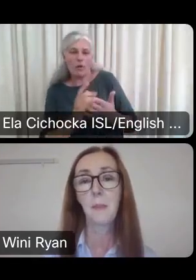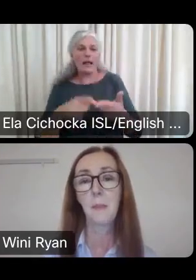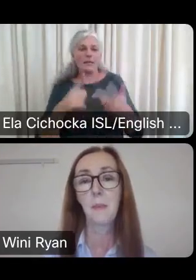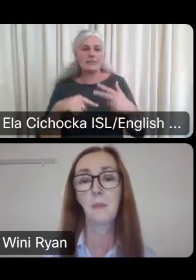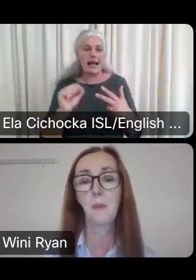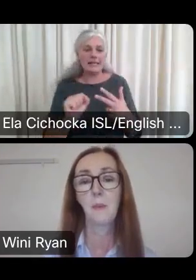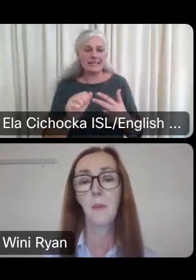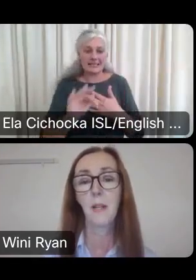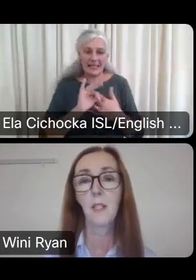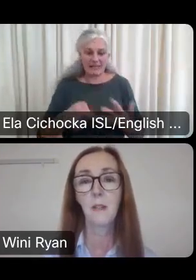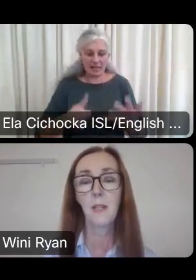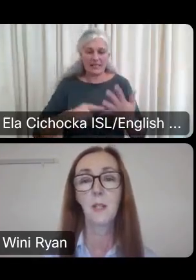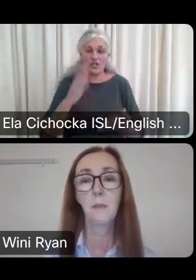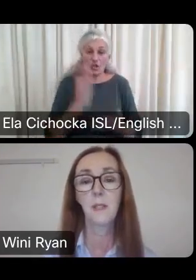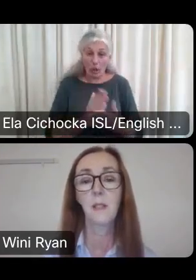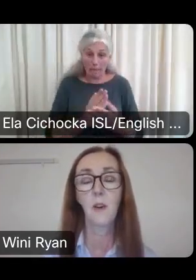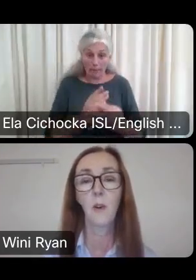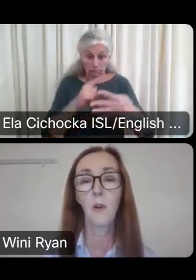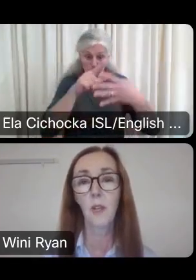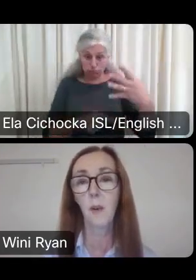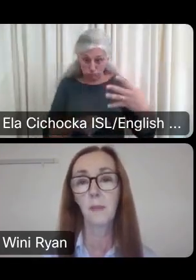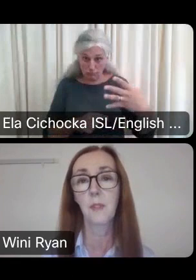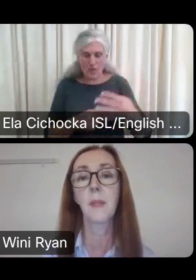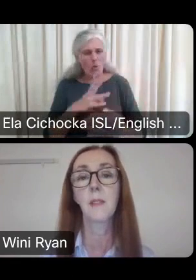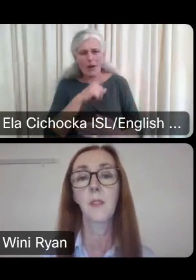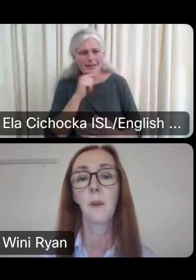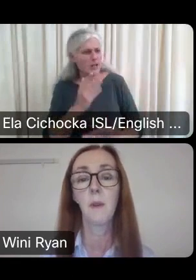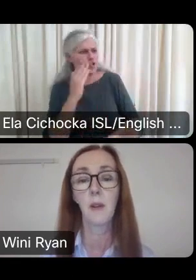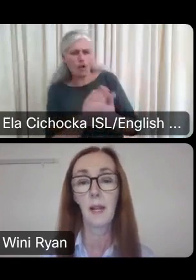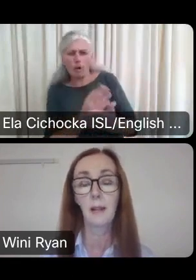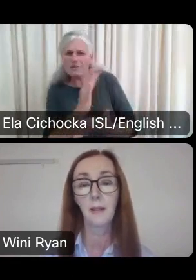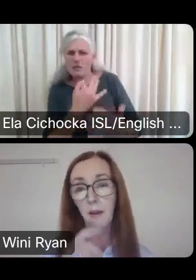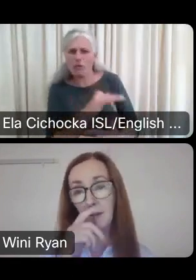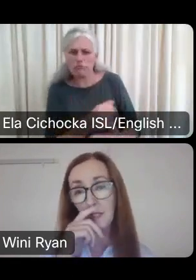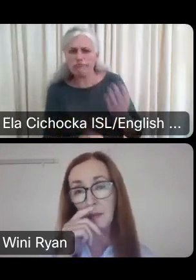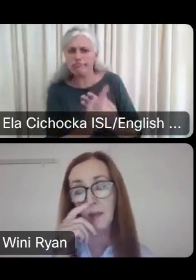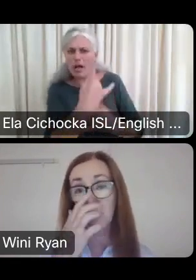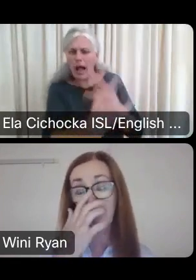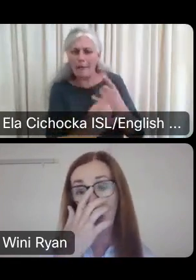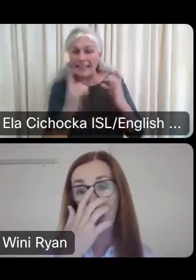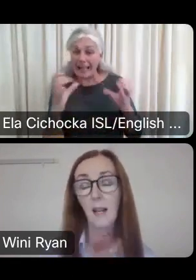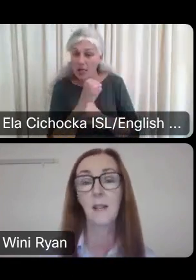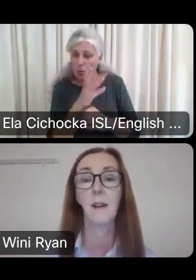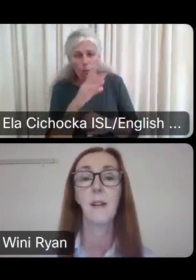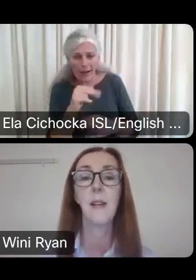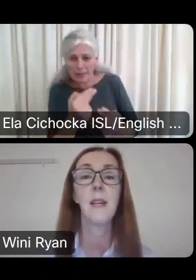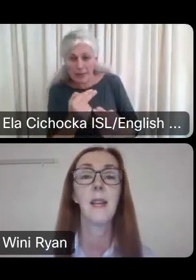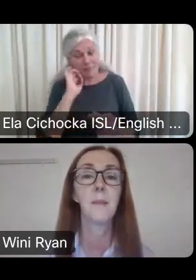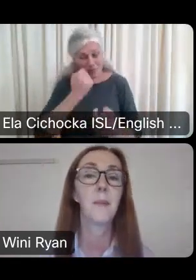people ask us, well, why do you need to call stop if something is going wrong in healthcare? And it's because we know in